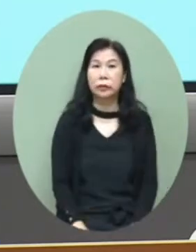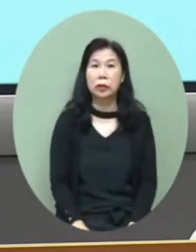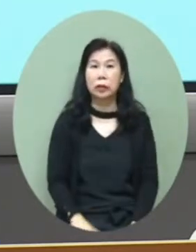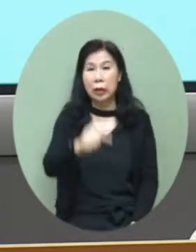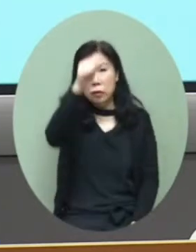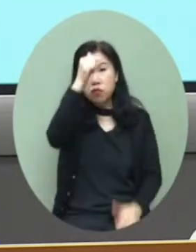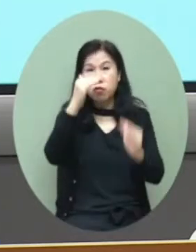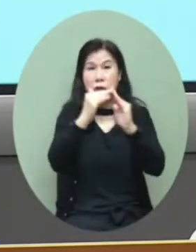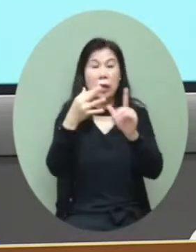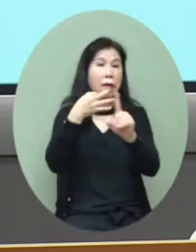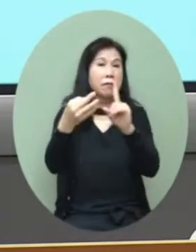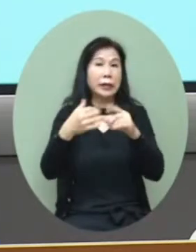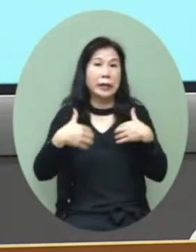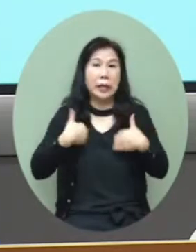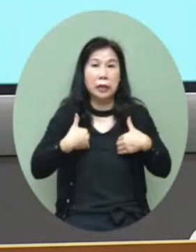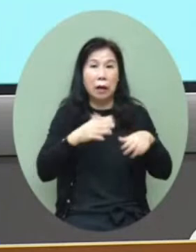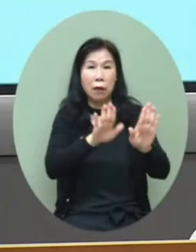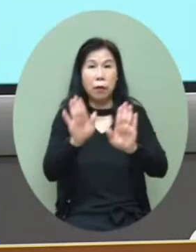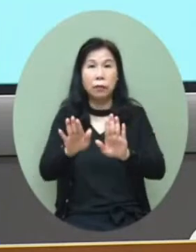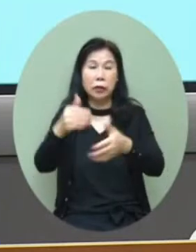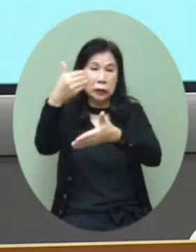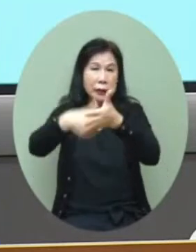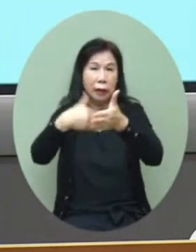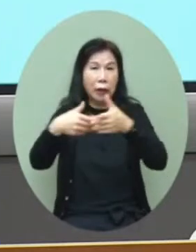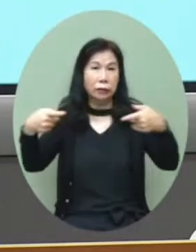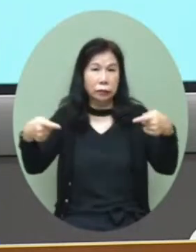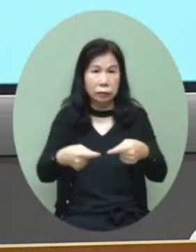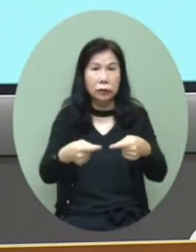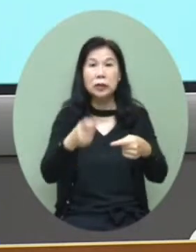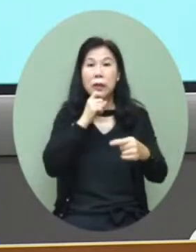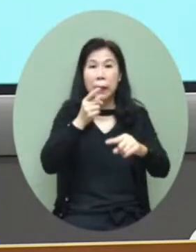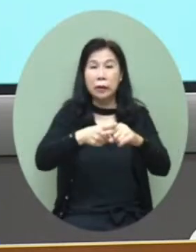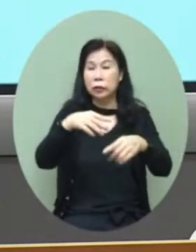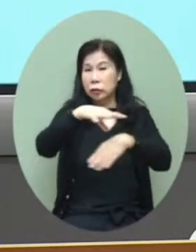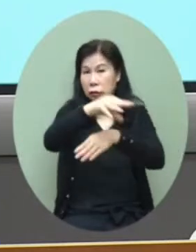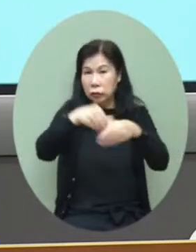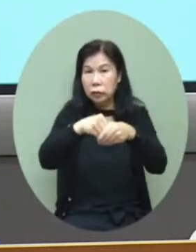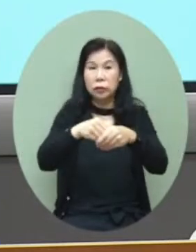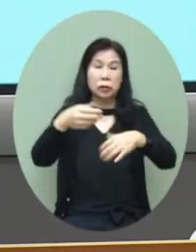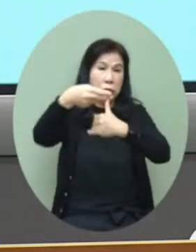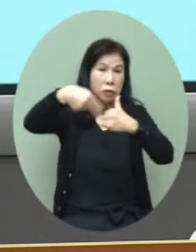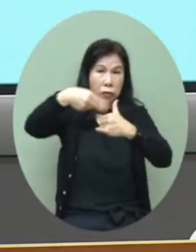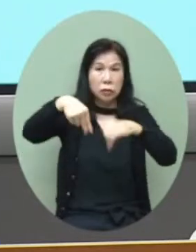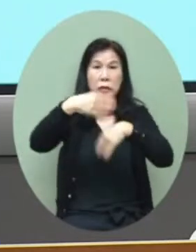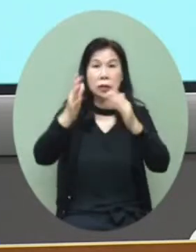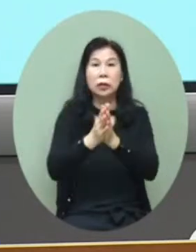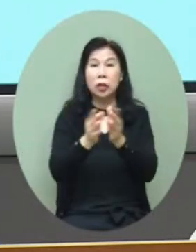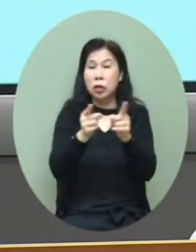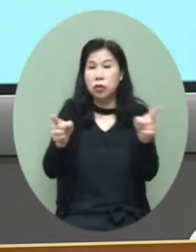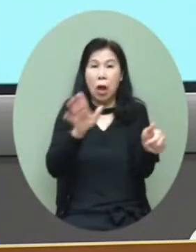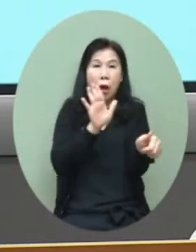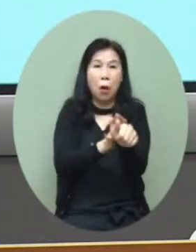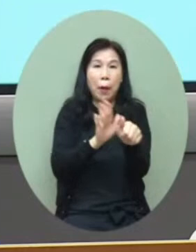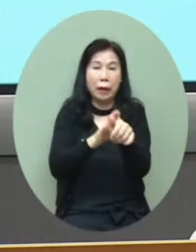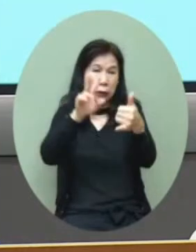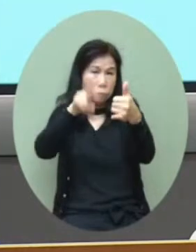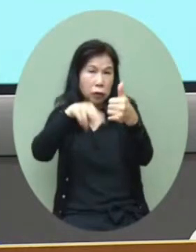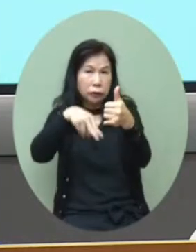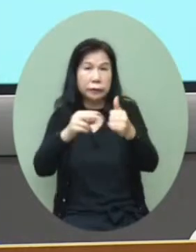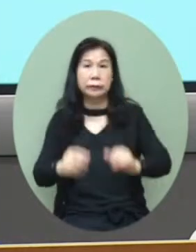the number of admissions continue to climb in a proportionate manner. As a